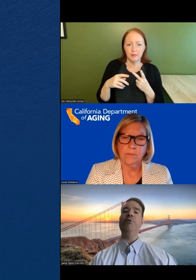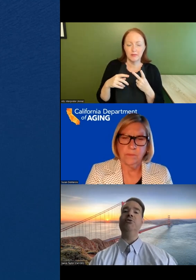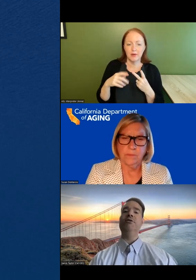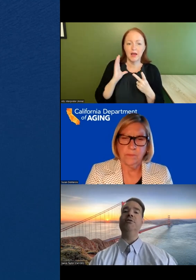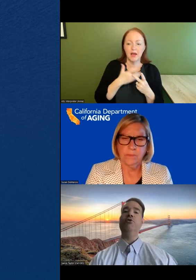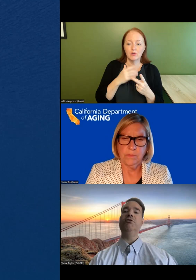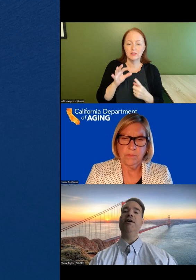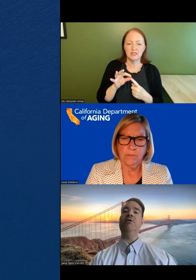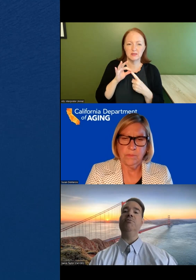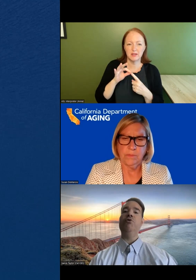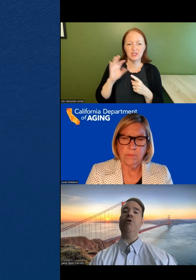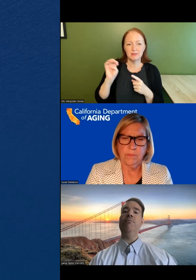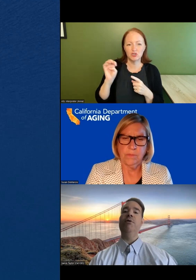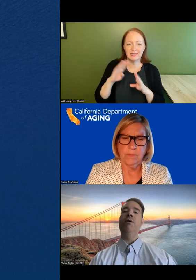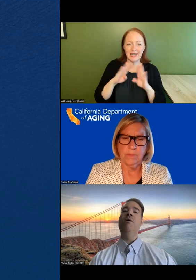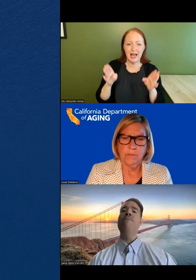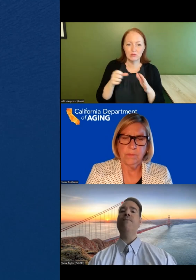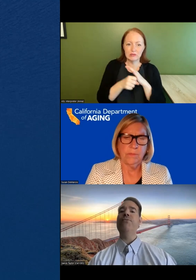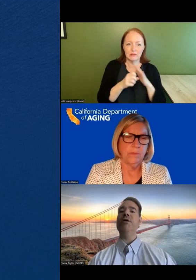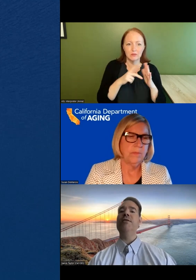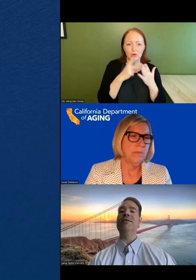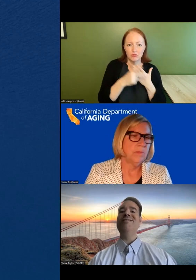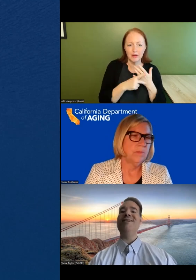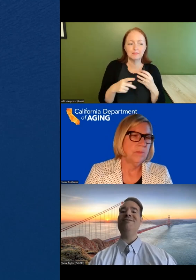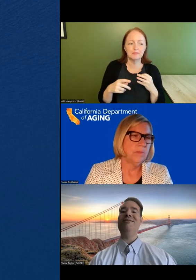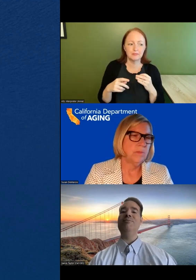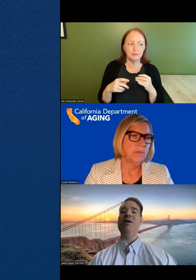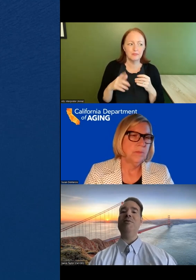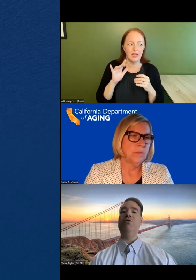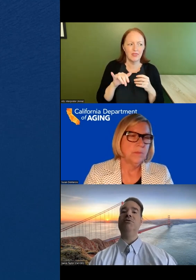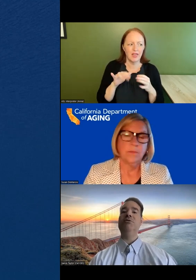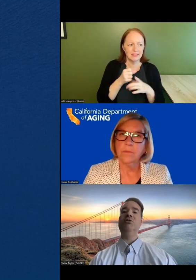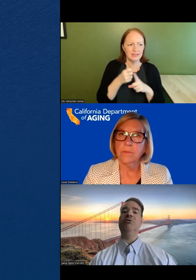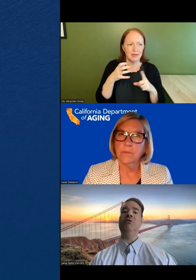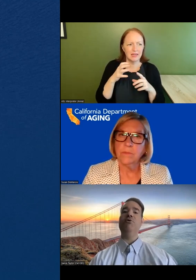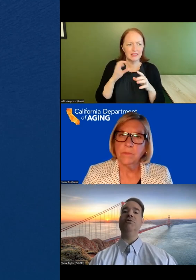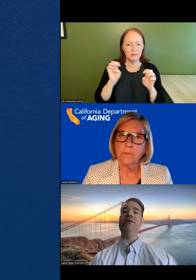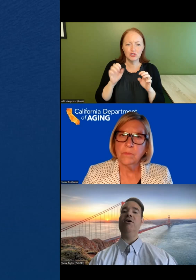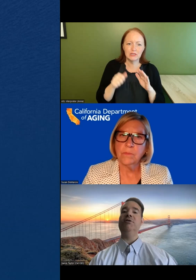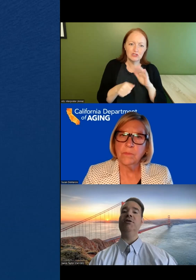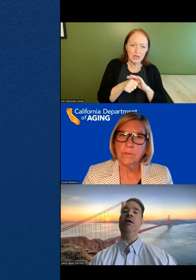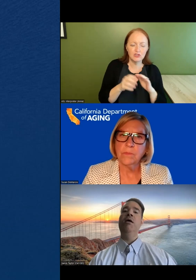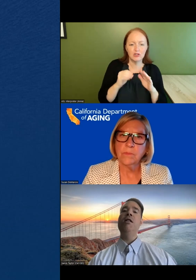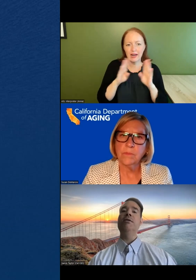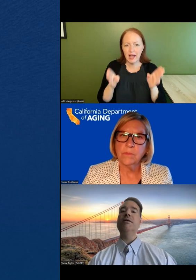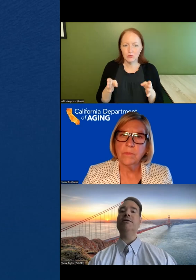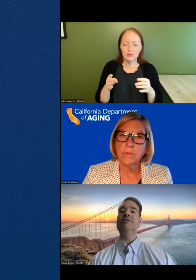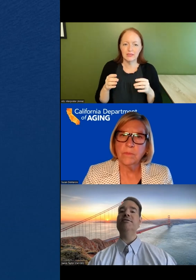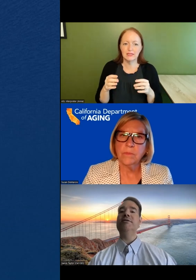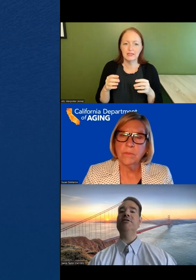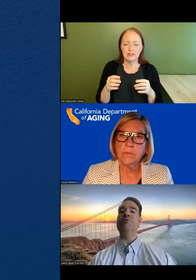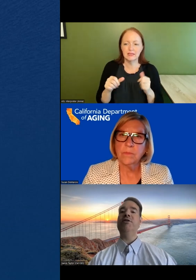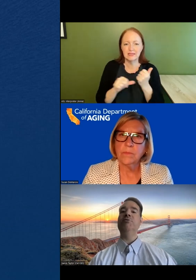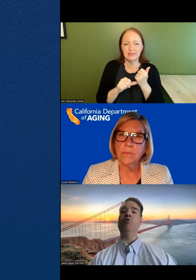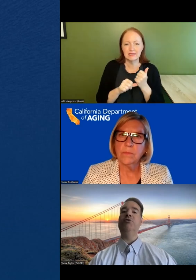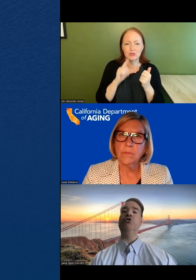our specialized emergency housing program, and that's to expand emergency shelter and emergency housing